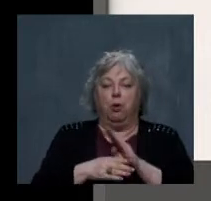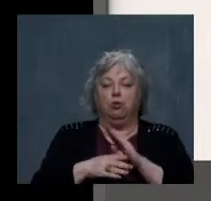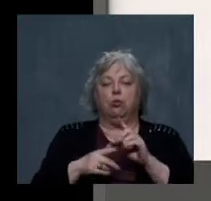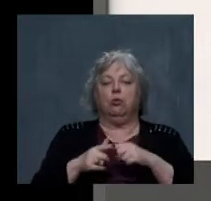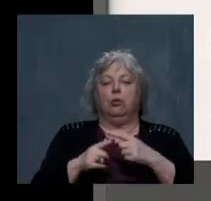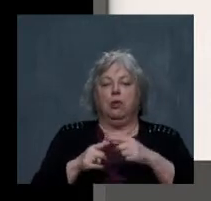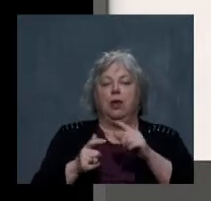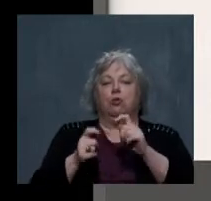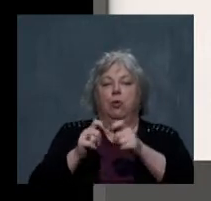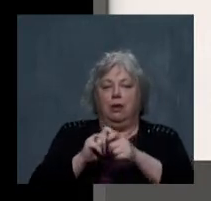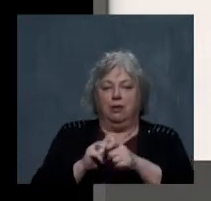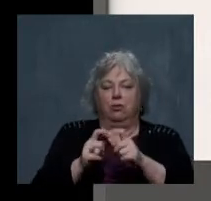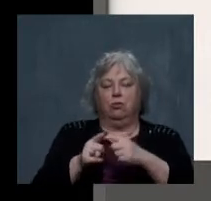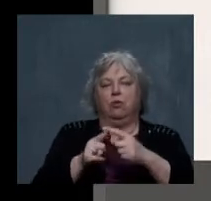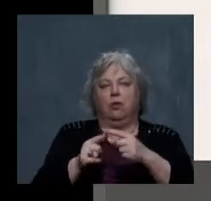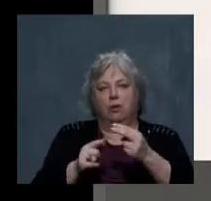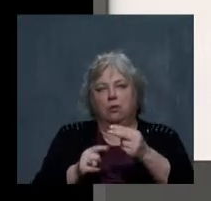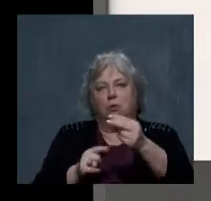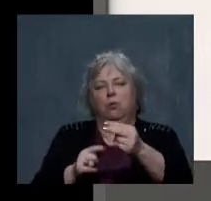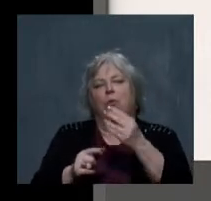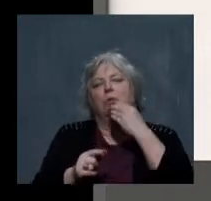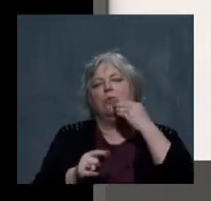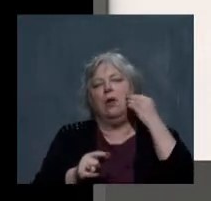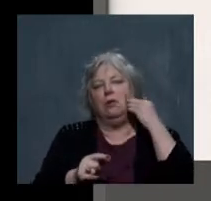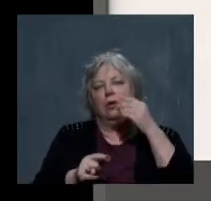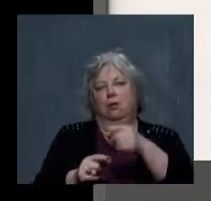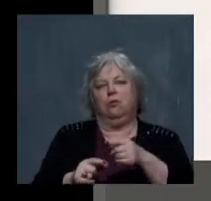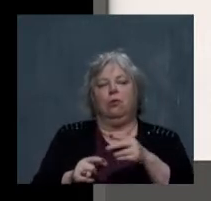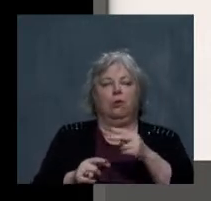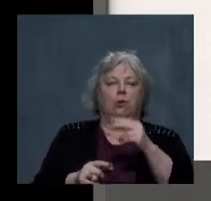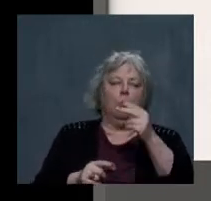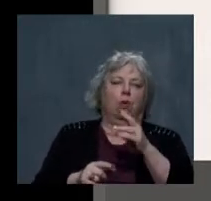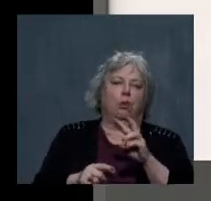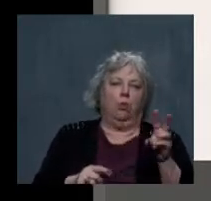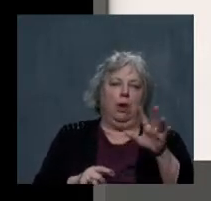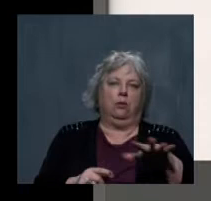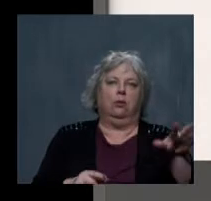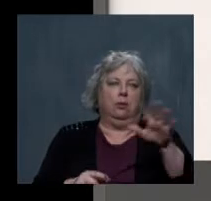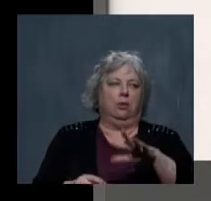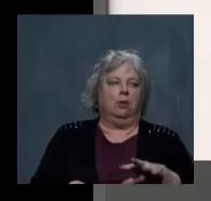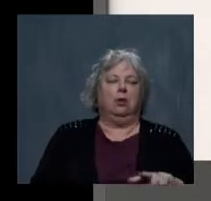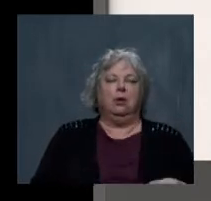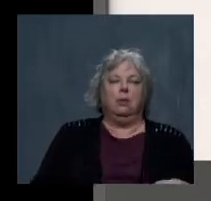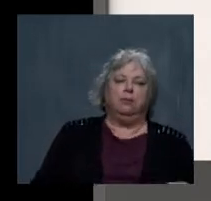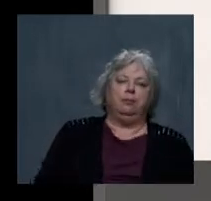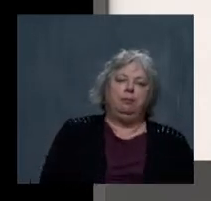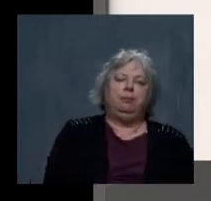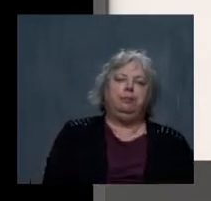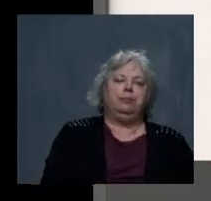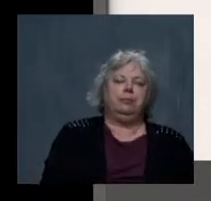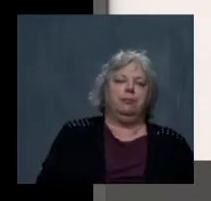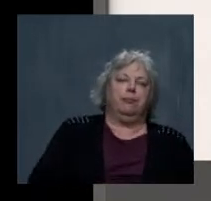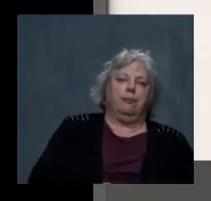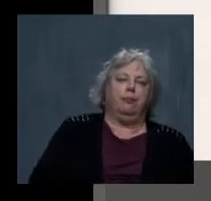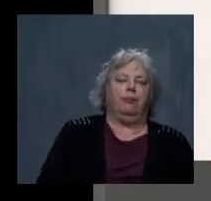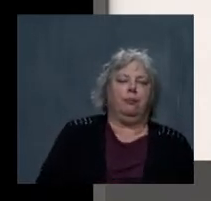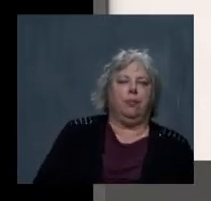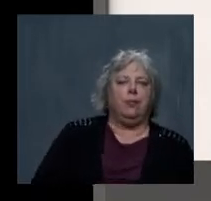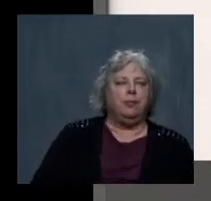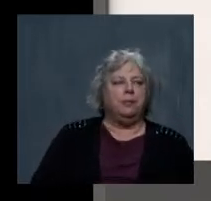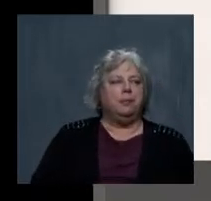and the residential on the north side and the west side. So and those two developments, as you'll see in a minute